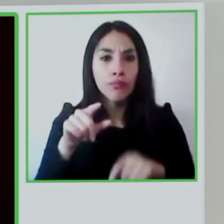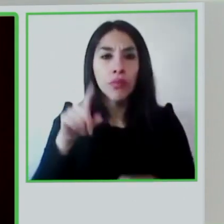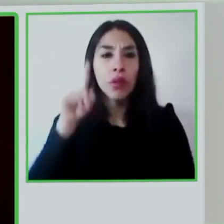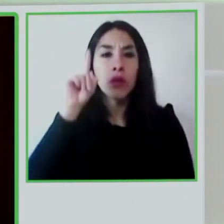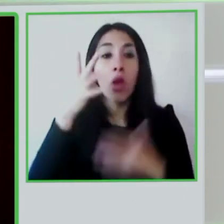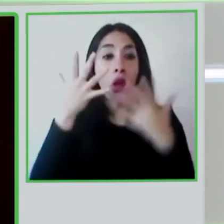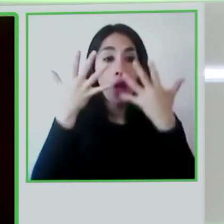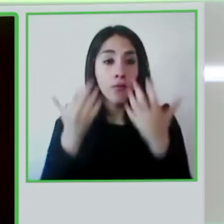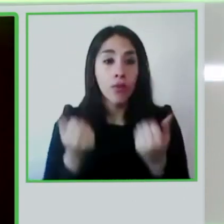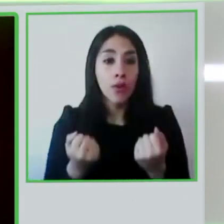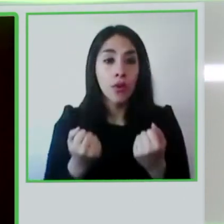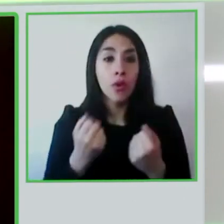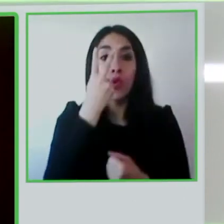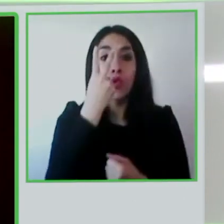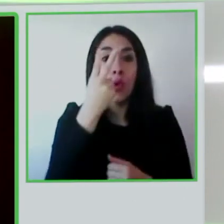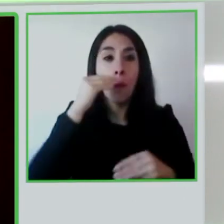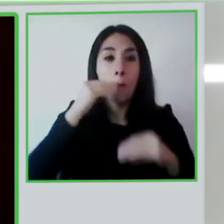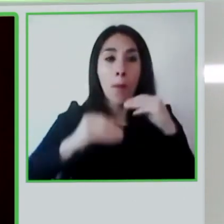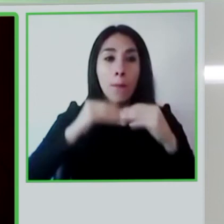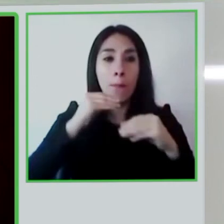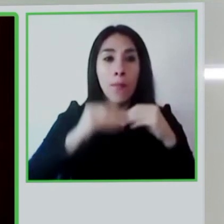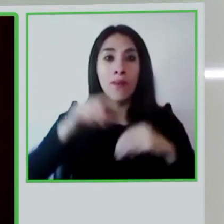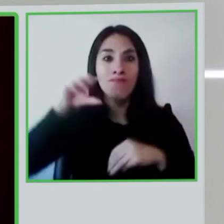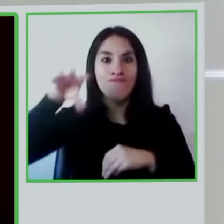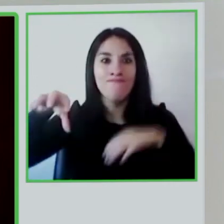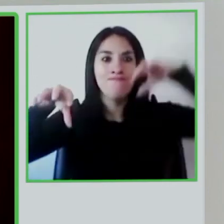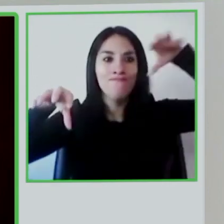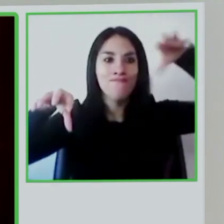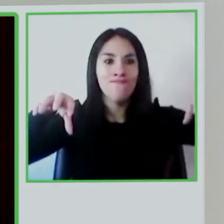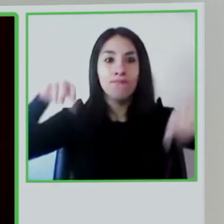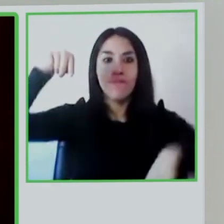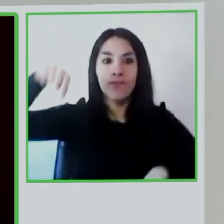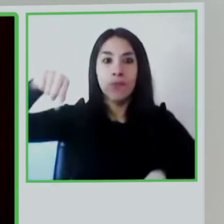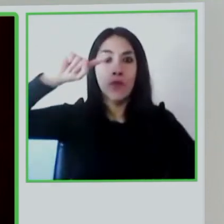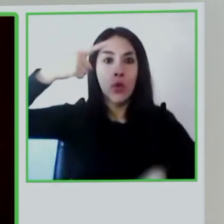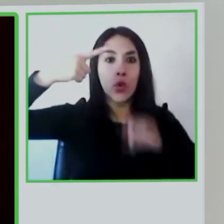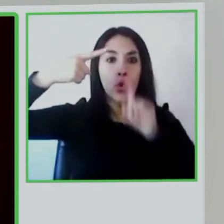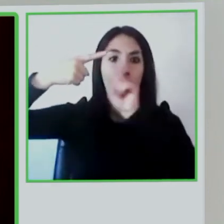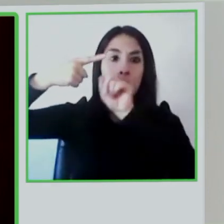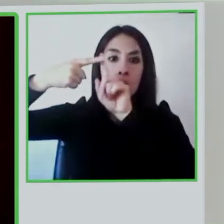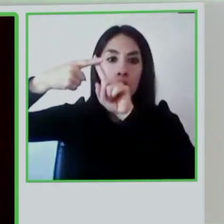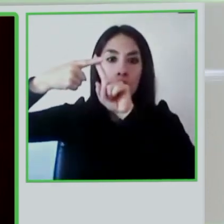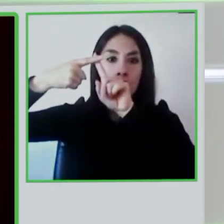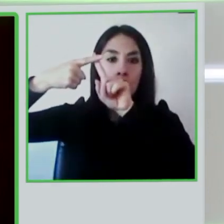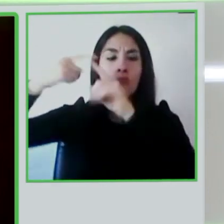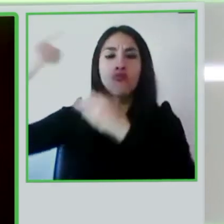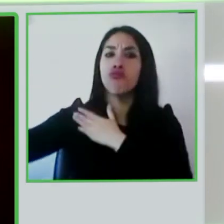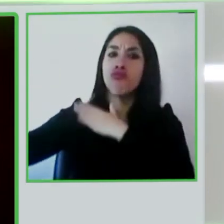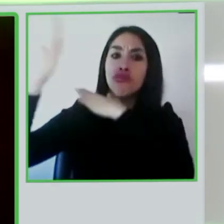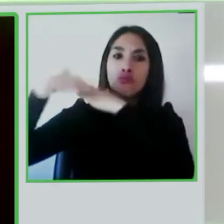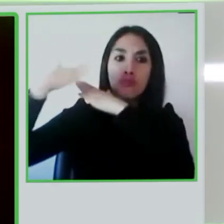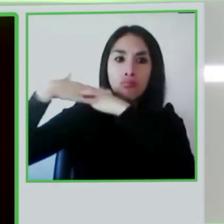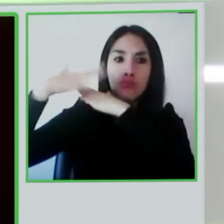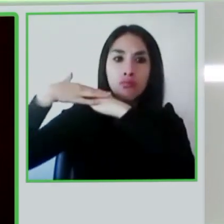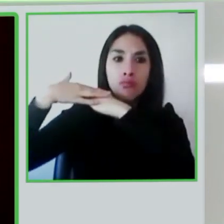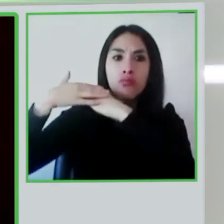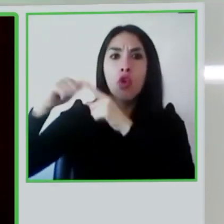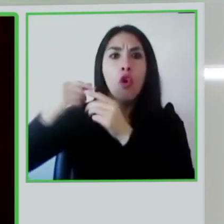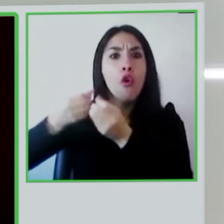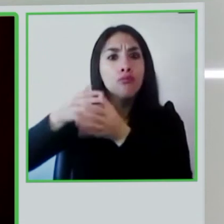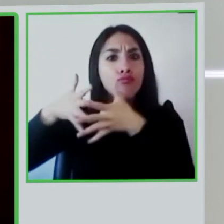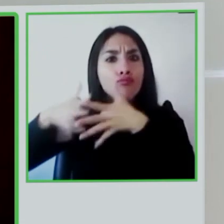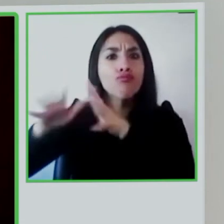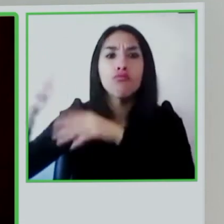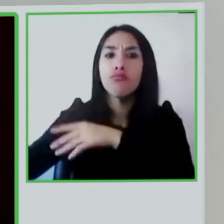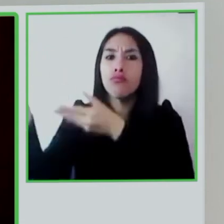they have fundamental things at risk. One of the messages that employers receive is that they are the